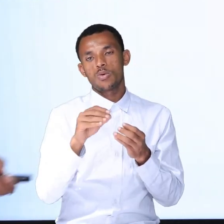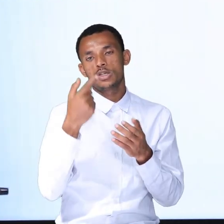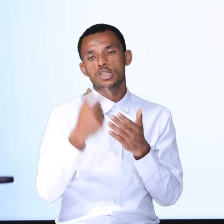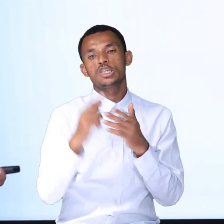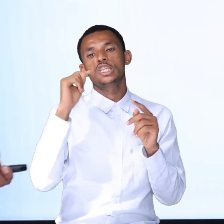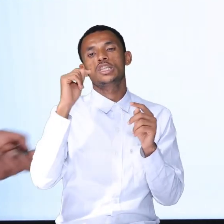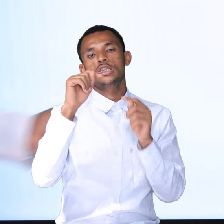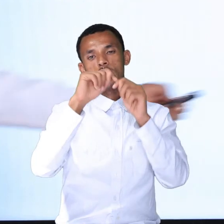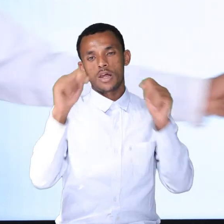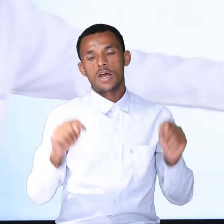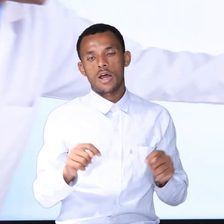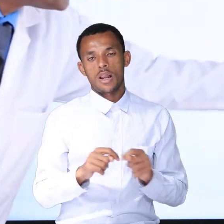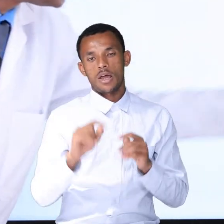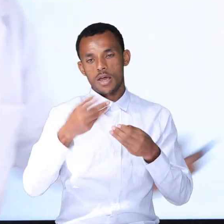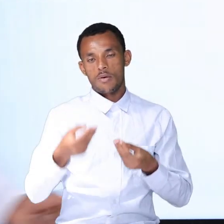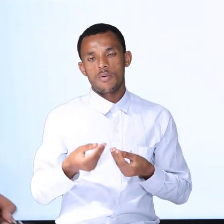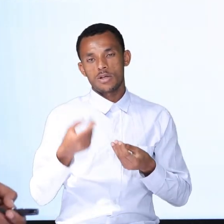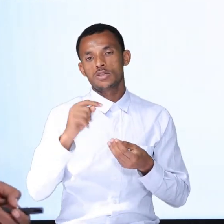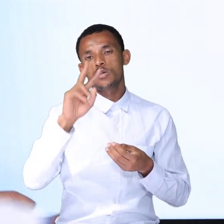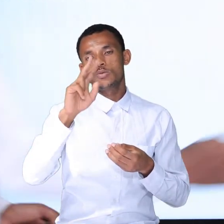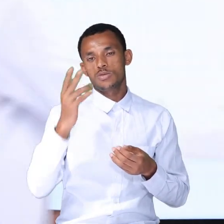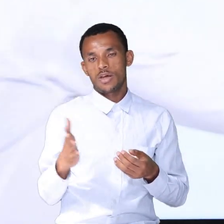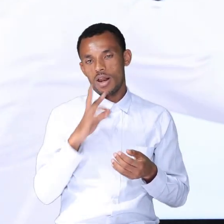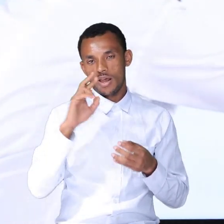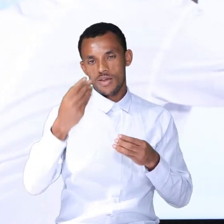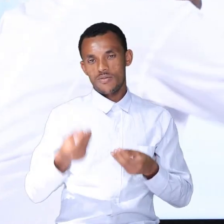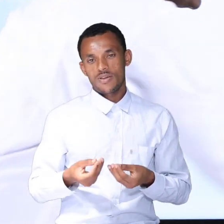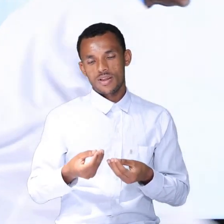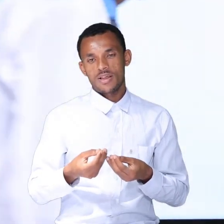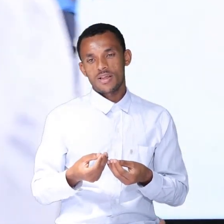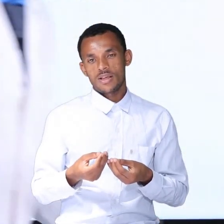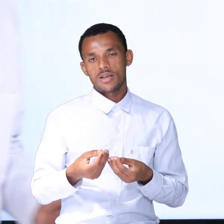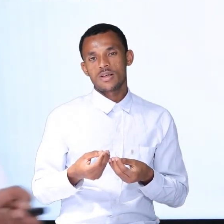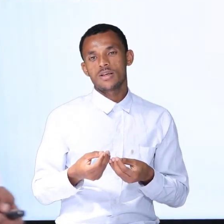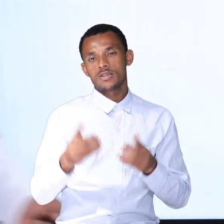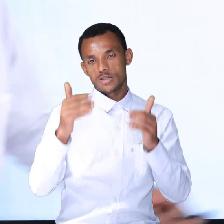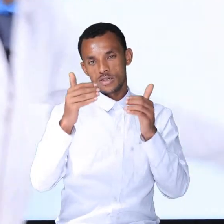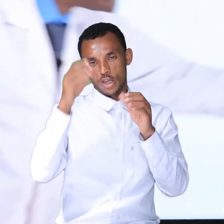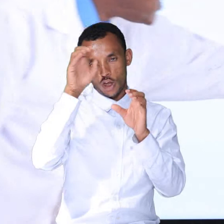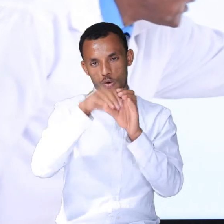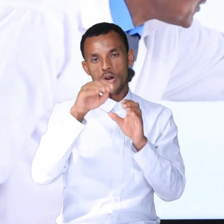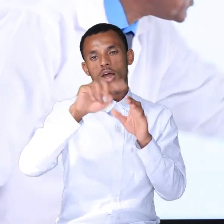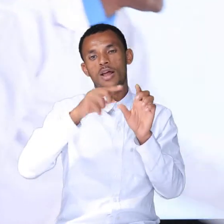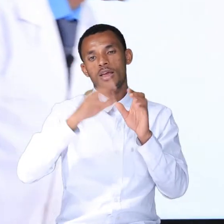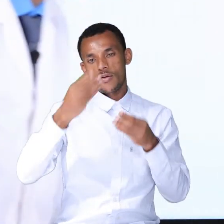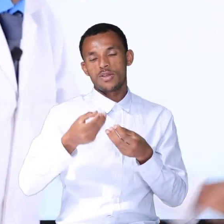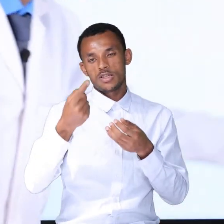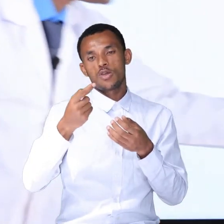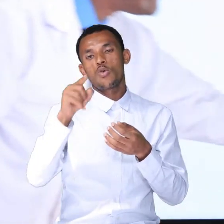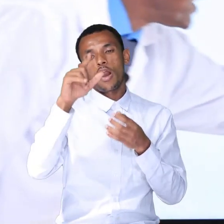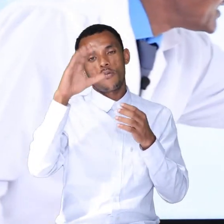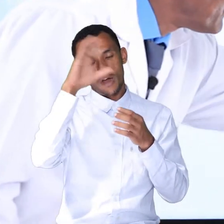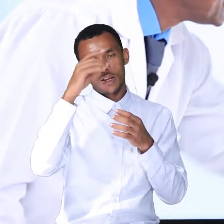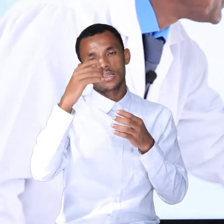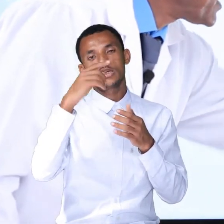also this triangle. What is given? The two sides are given. The included angle also given. You